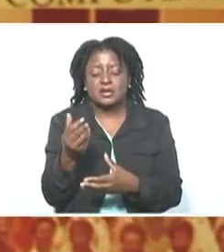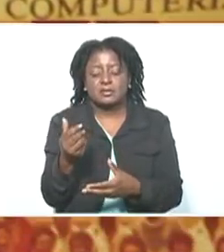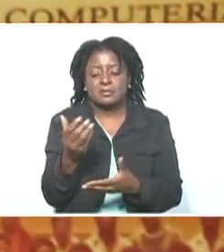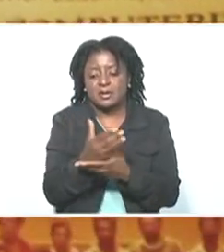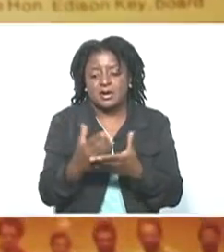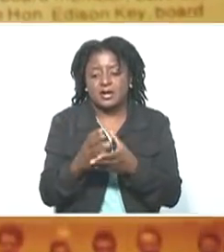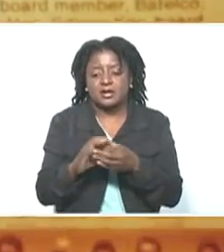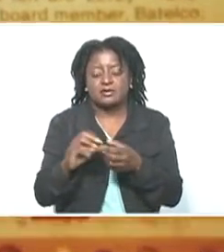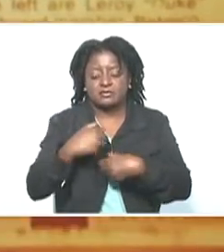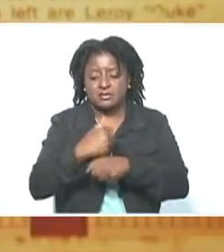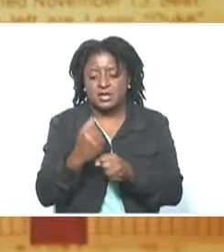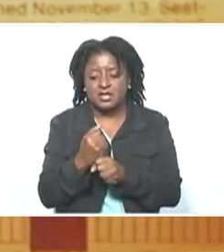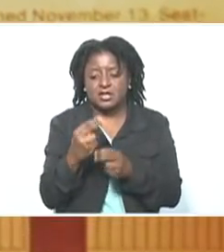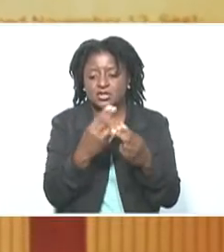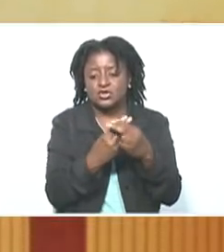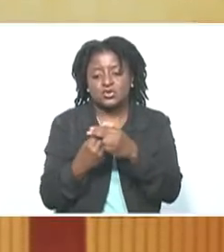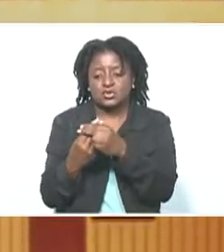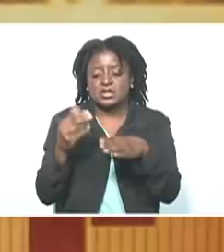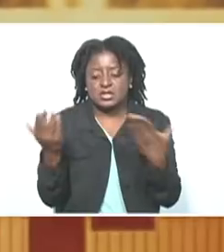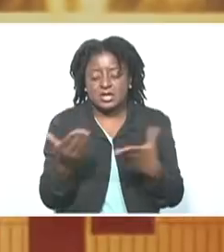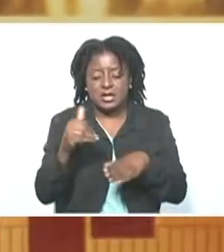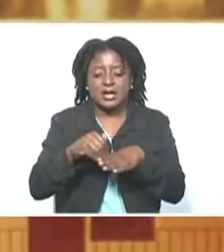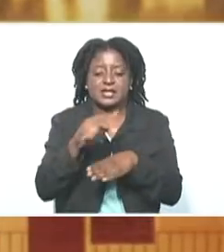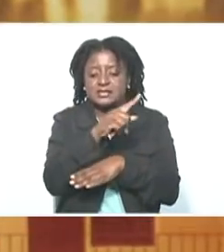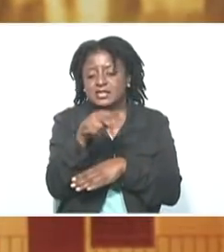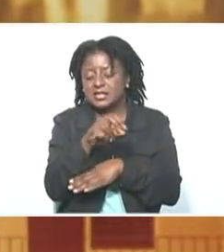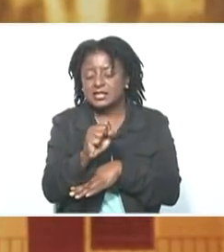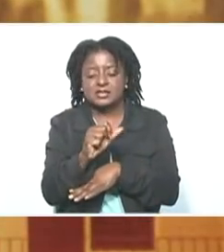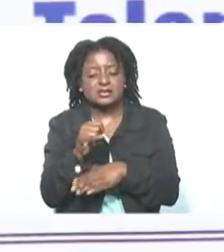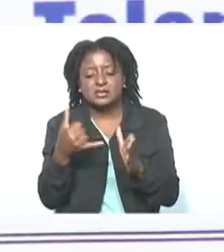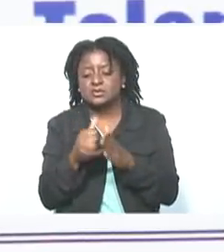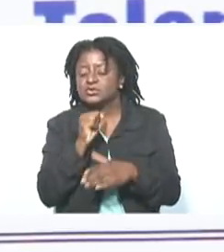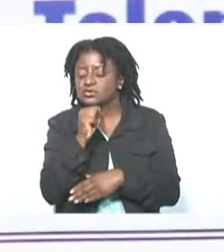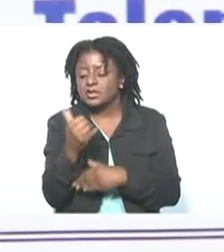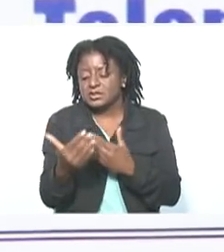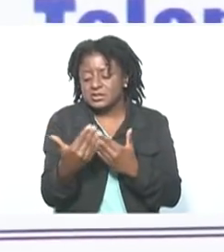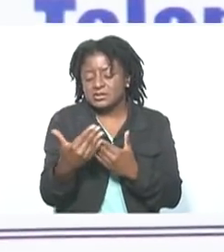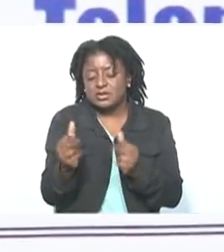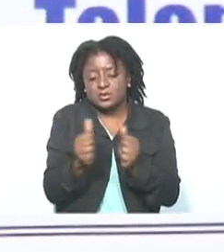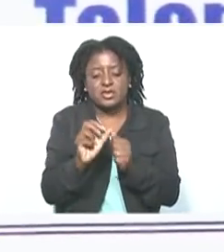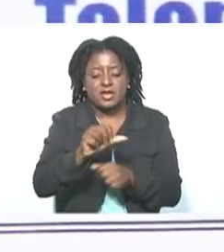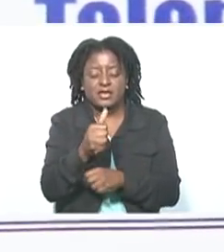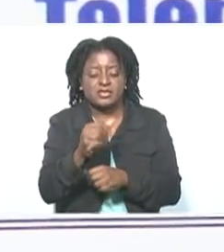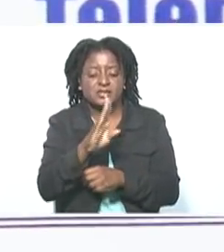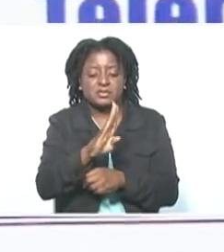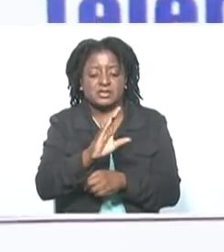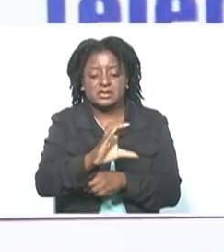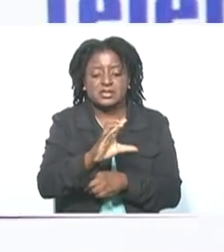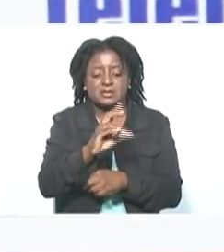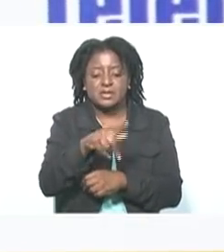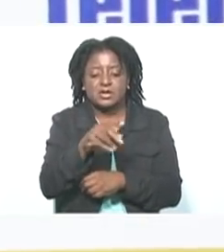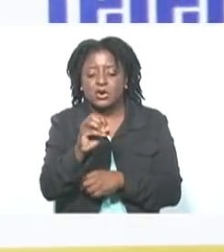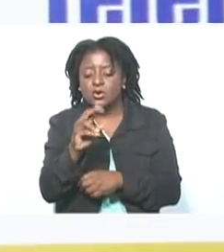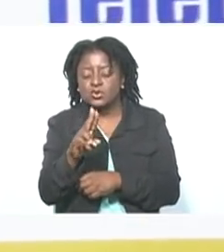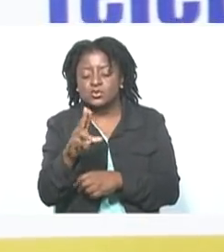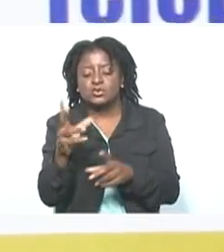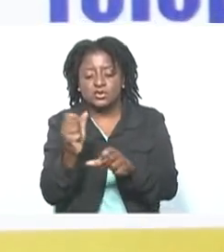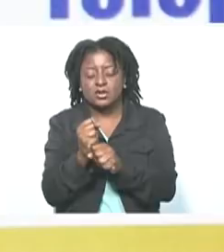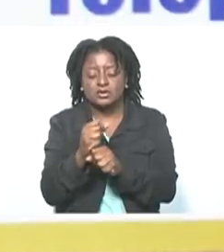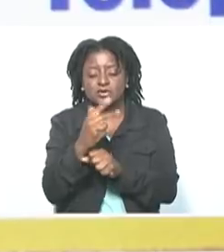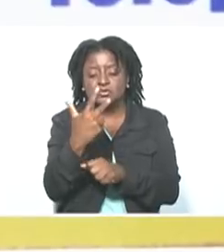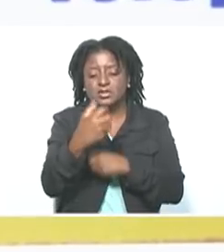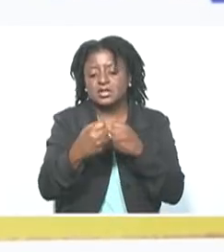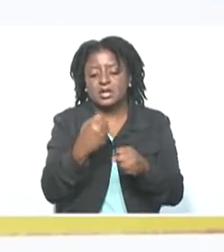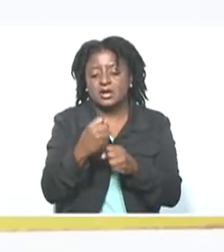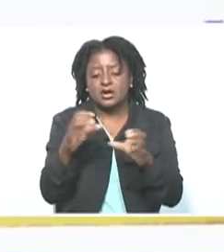at ZNS. It was not easy, but along with others, the BCPOU was able to secure 3-year